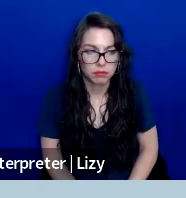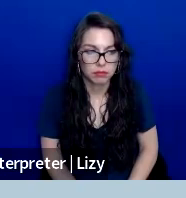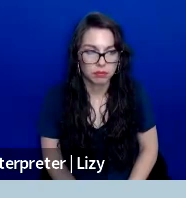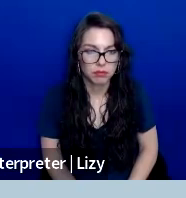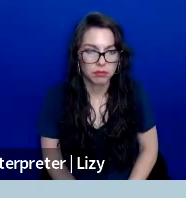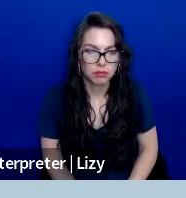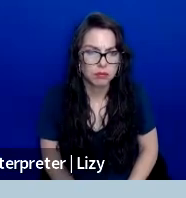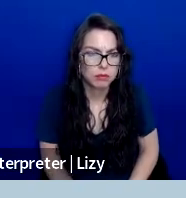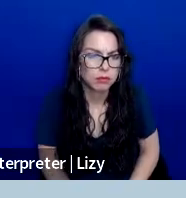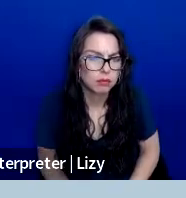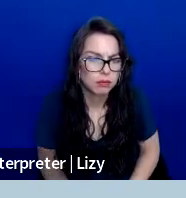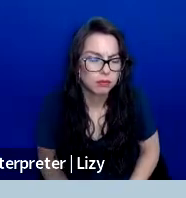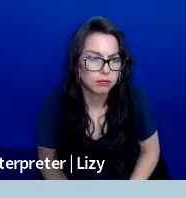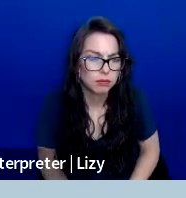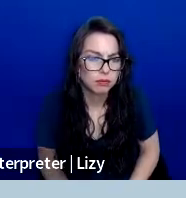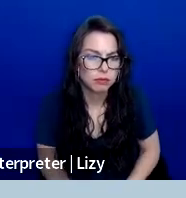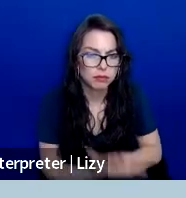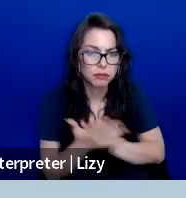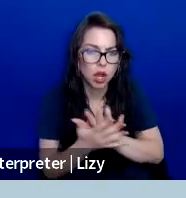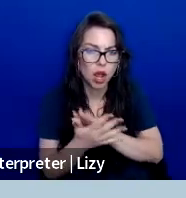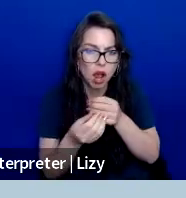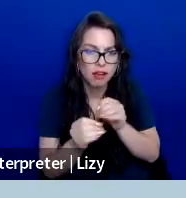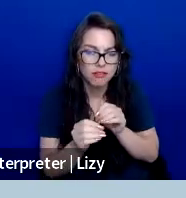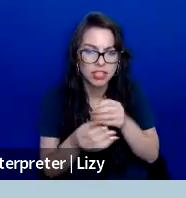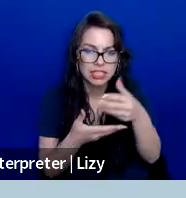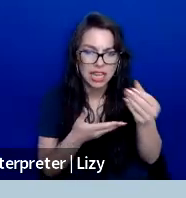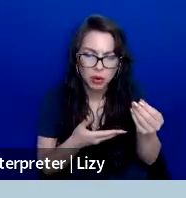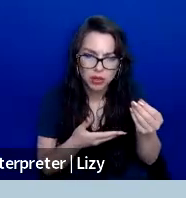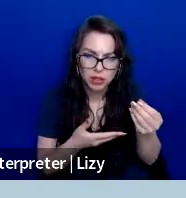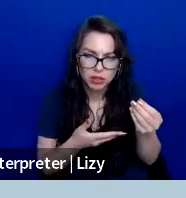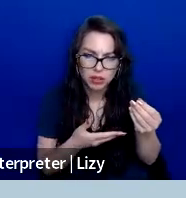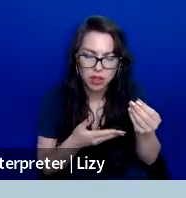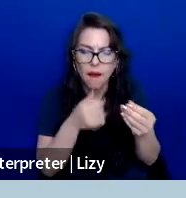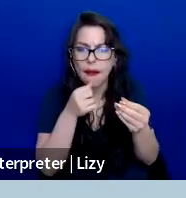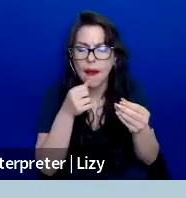Office out or out of school.